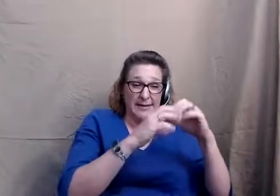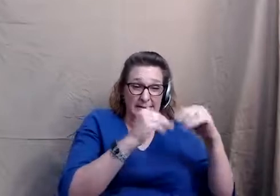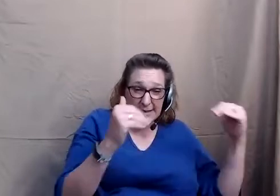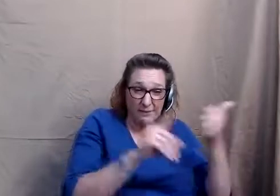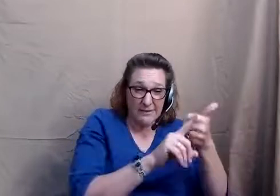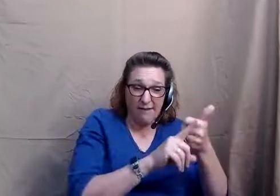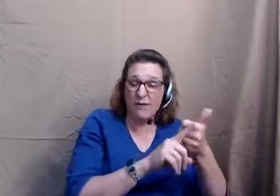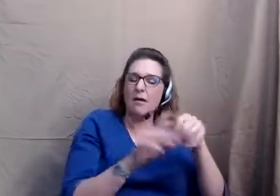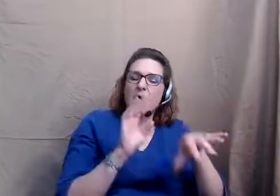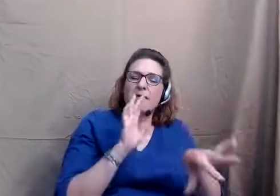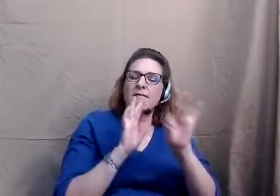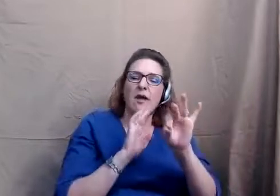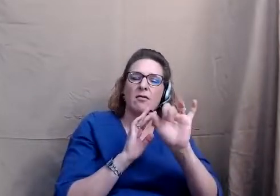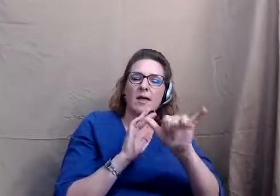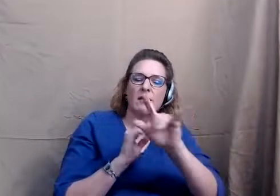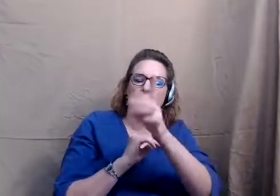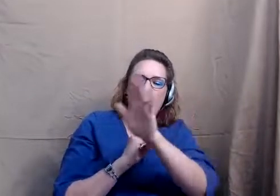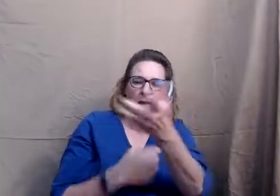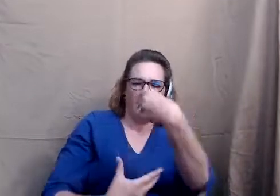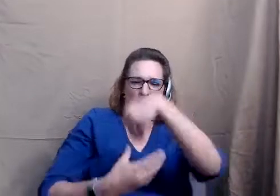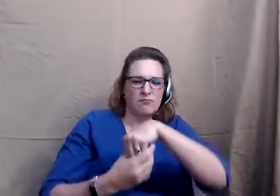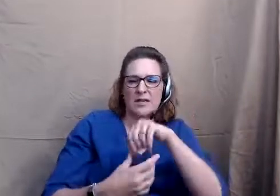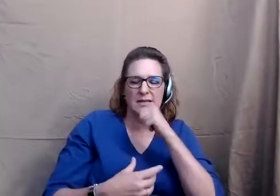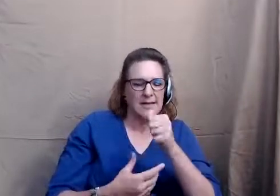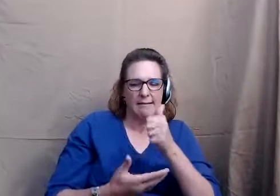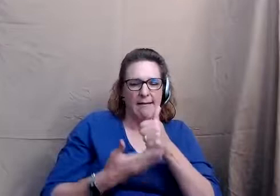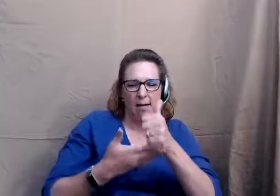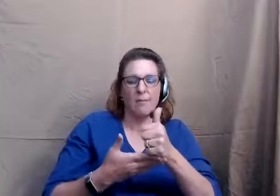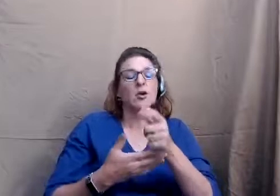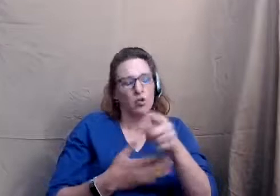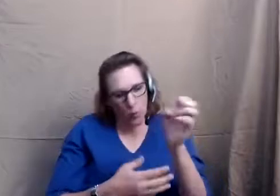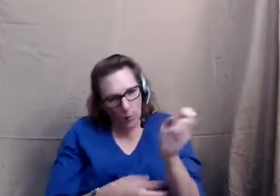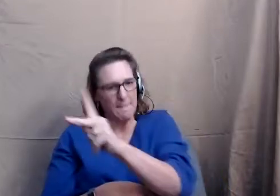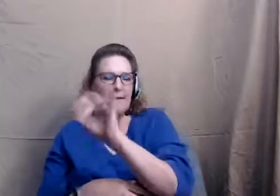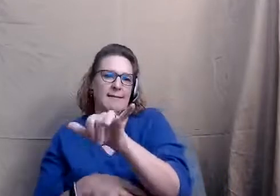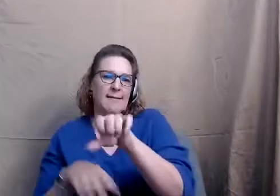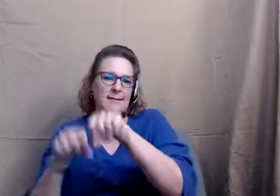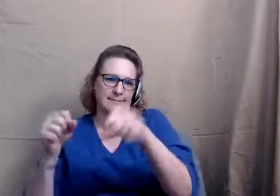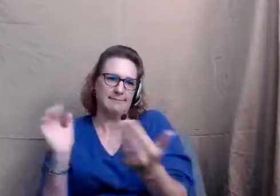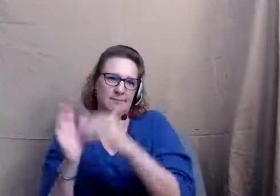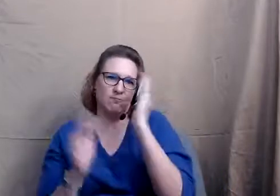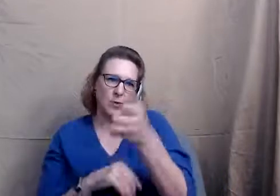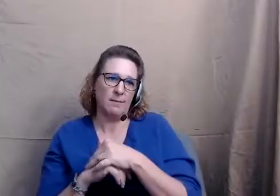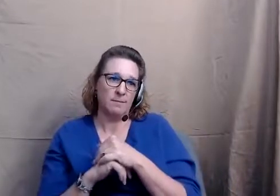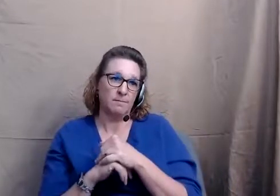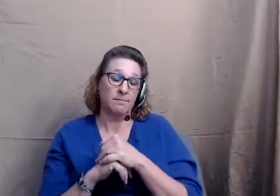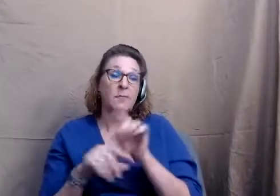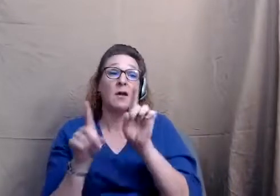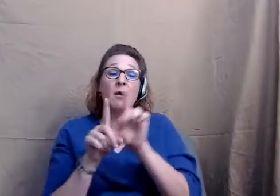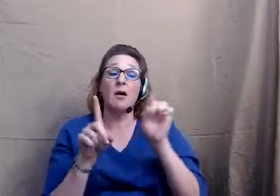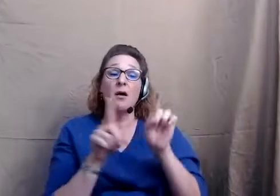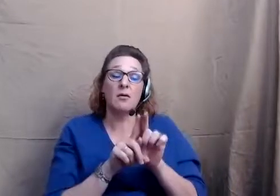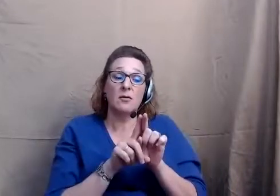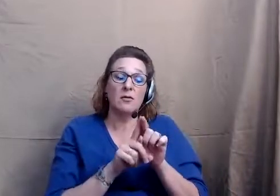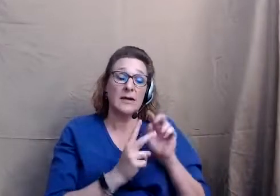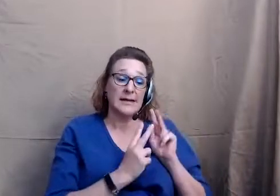did not give you what you wanted, you are unlikely to return to that system again. Add to this the fact that intimate